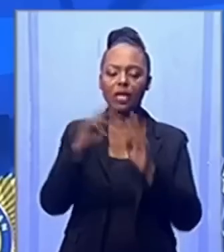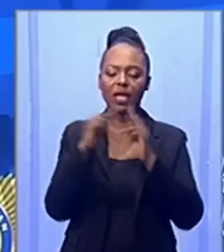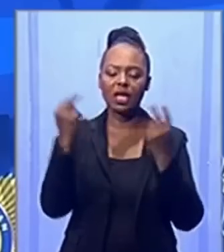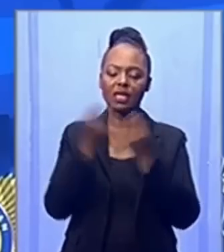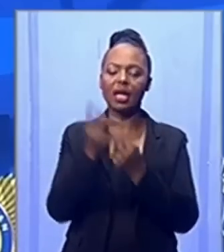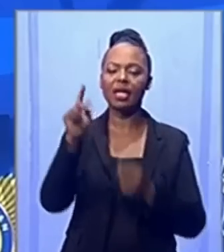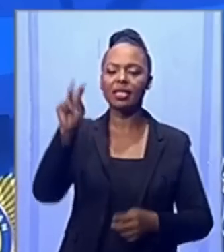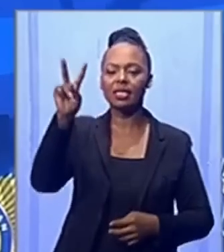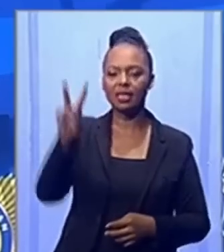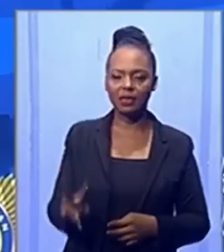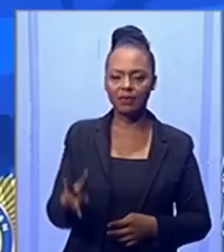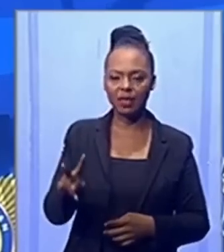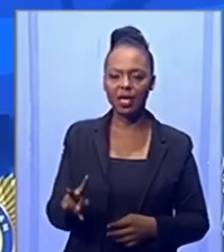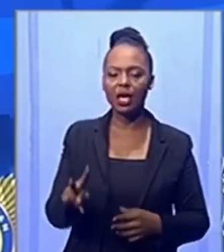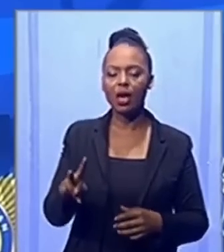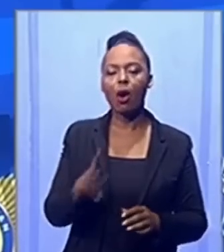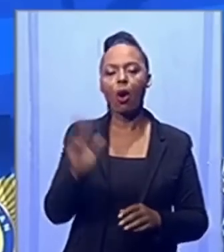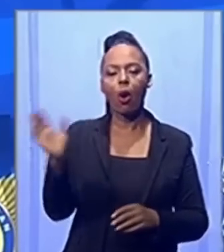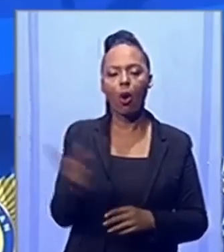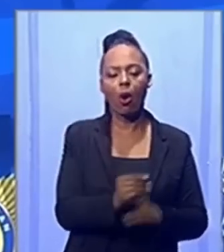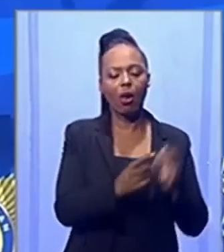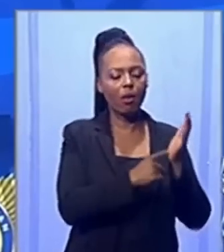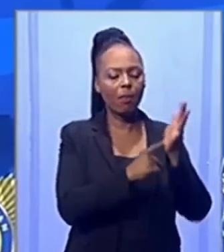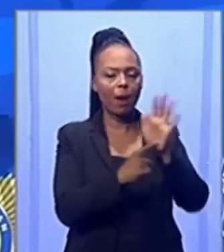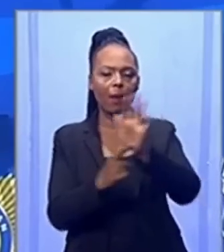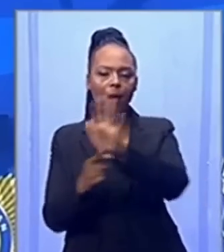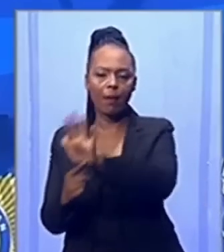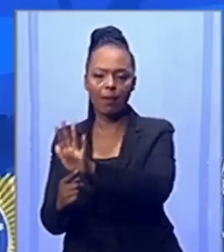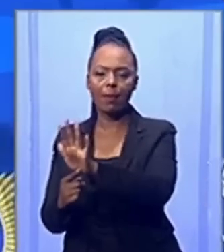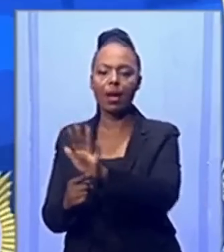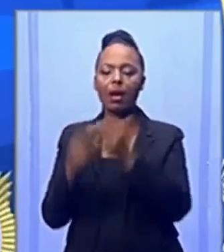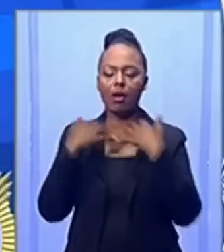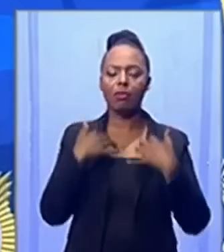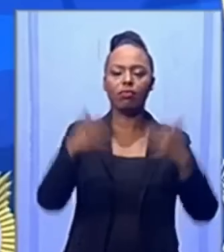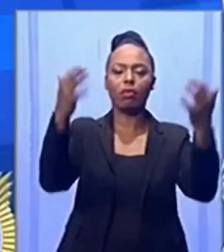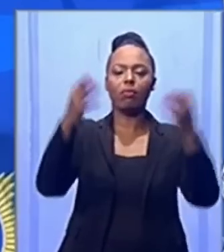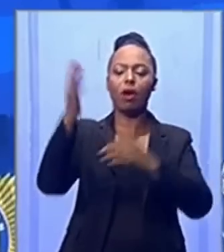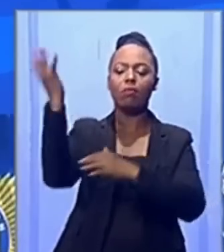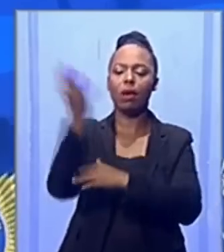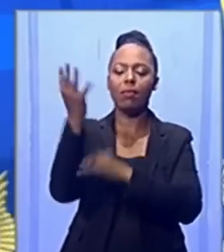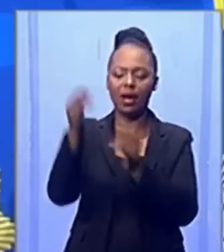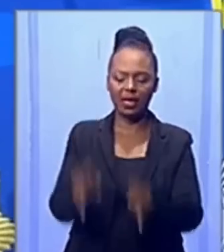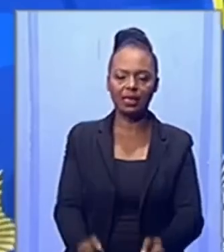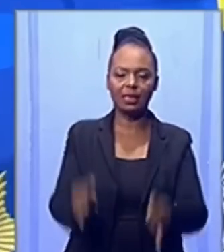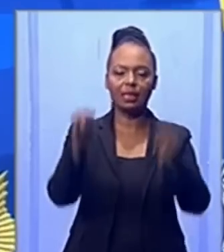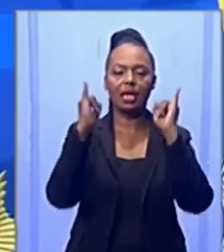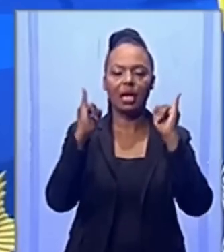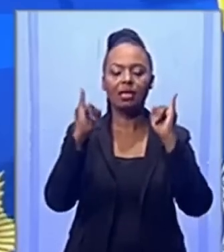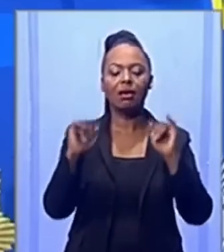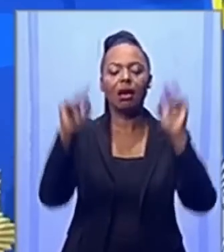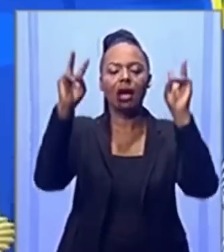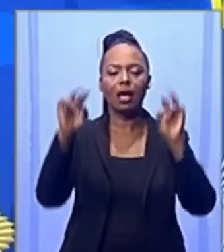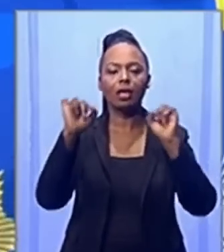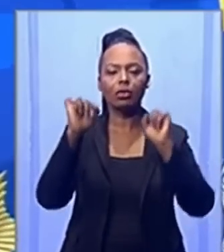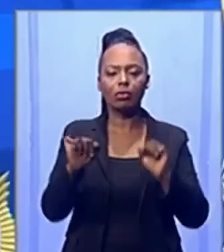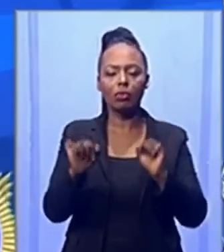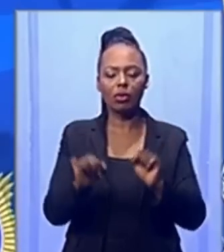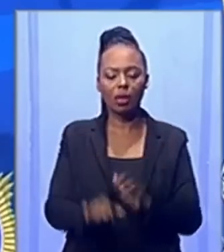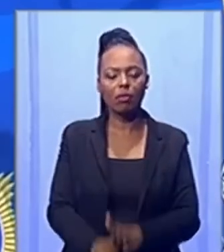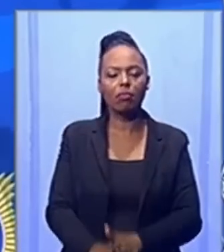TV, all channels, and speak with the nation about the seriousness and